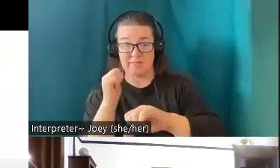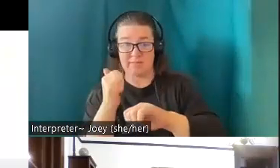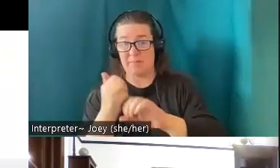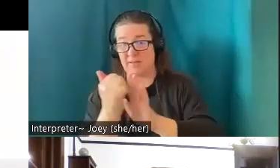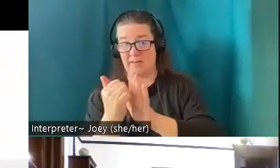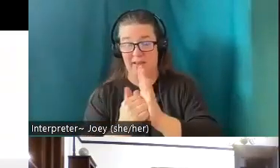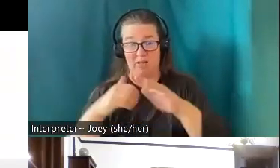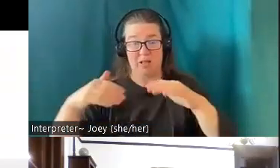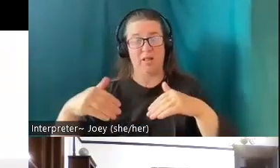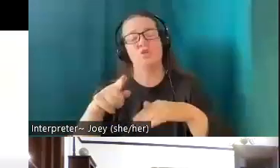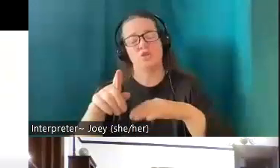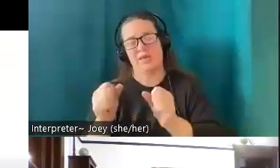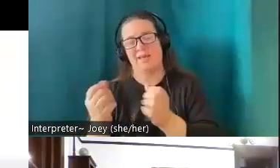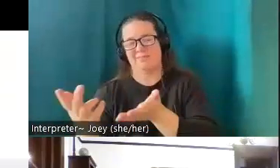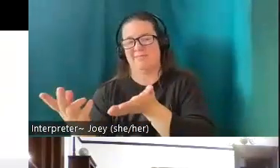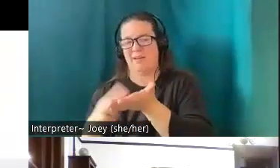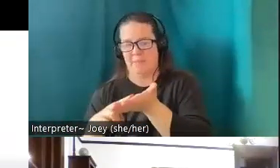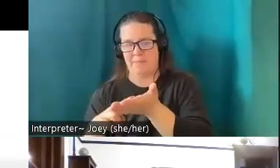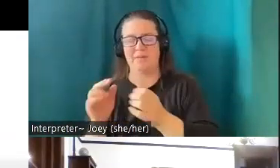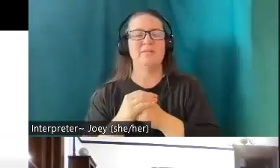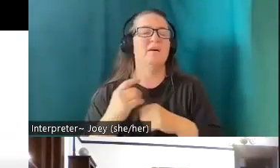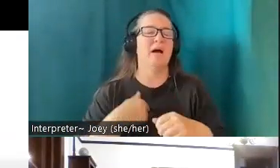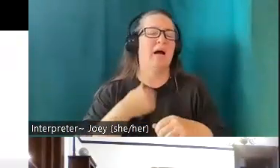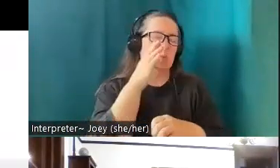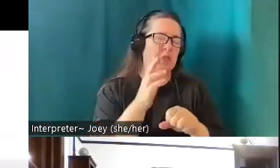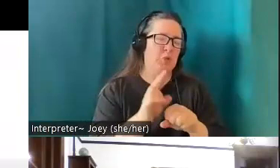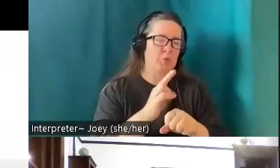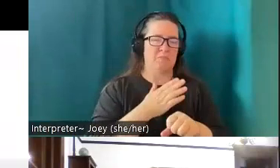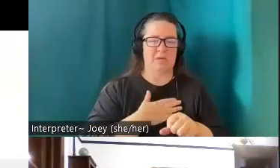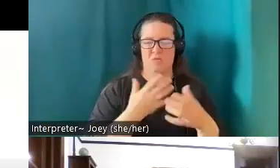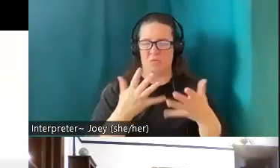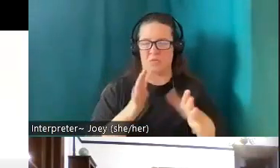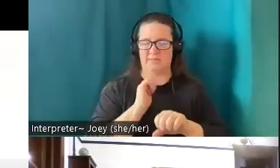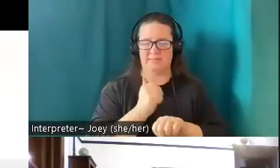up. So I'm going to log in using my existing account.